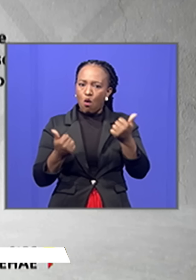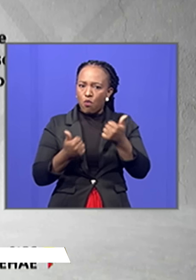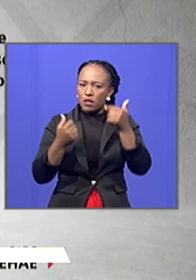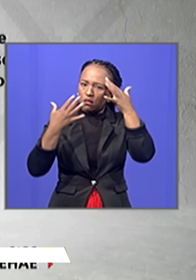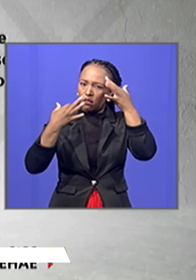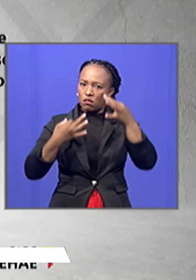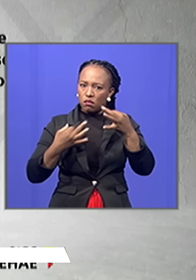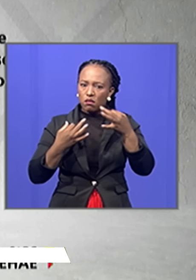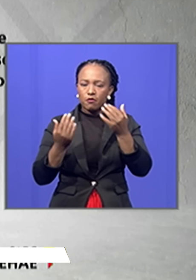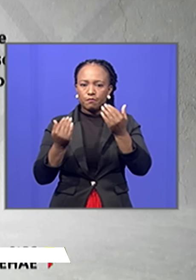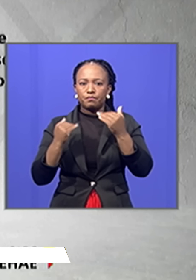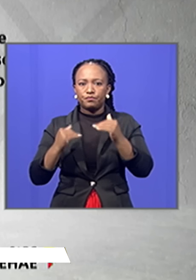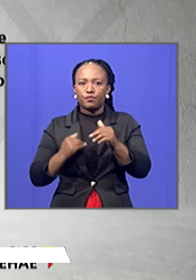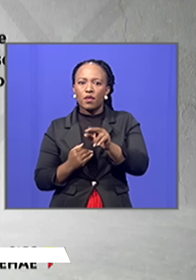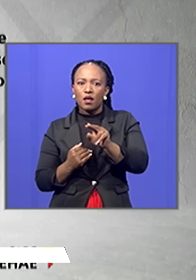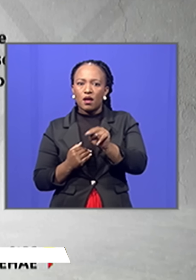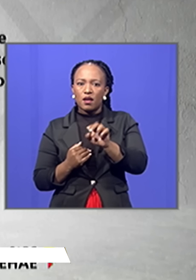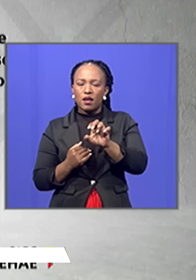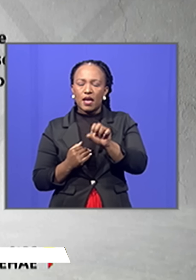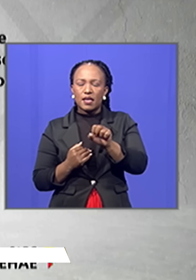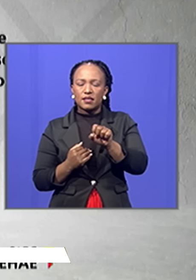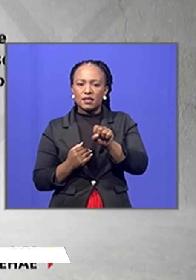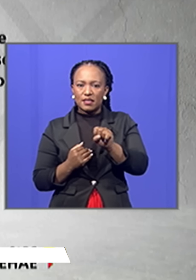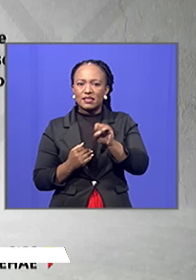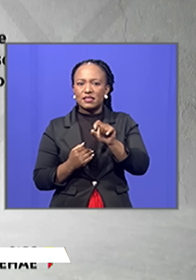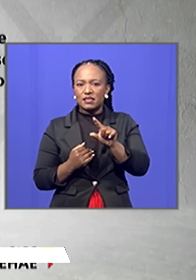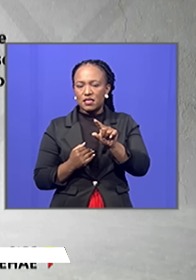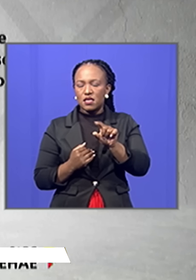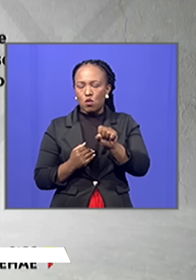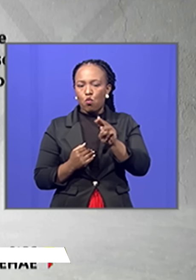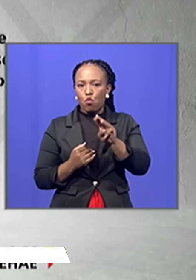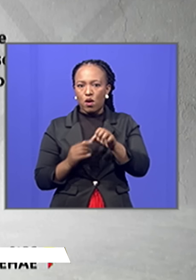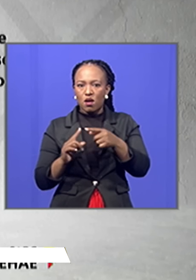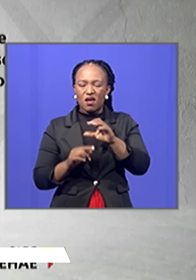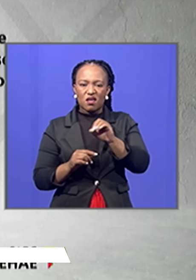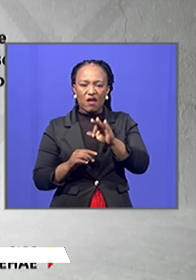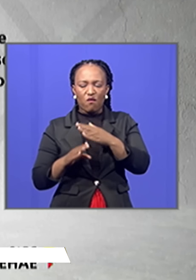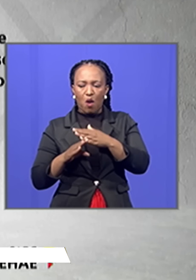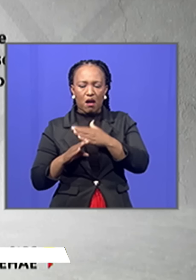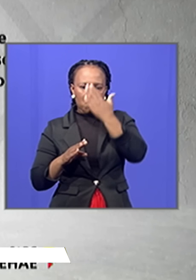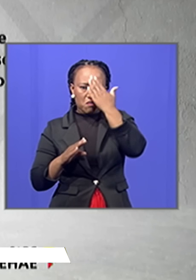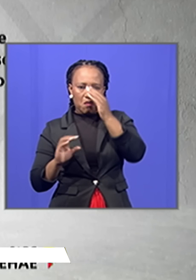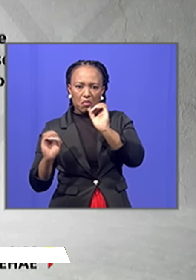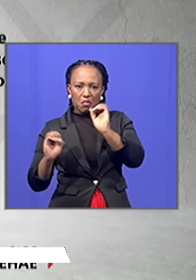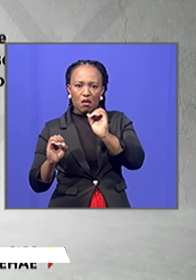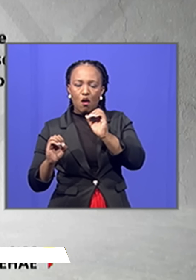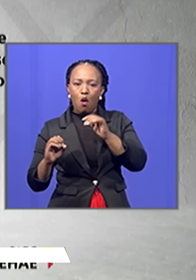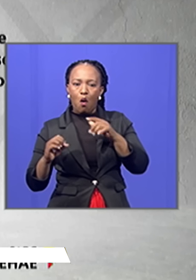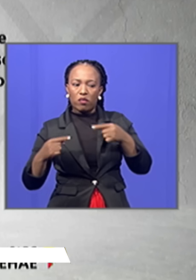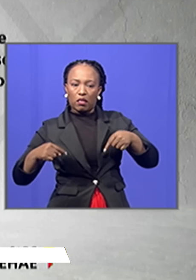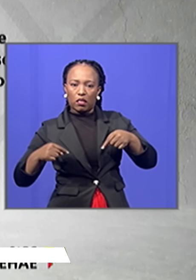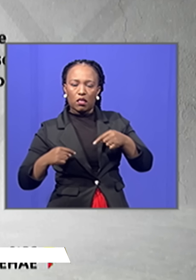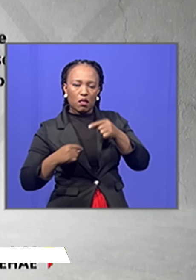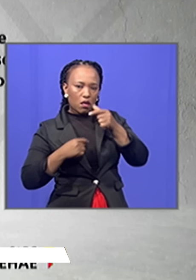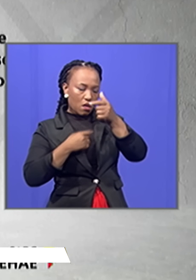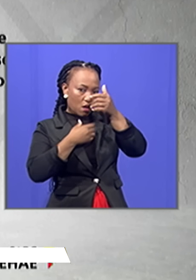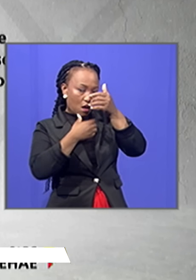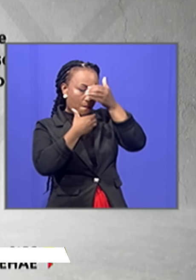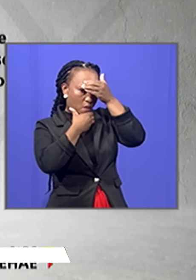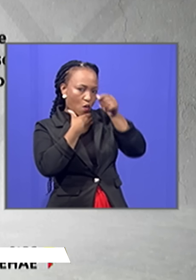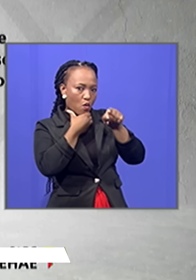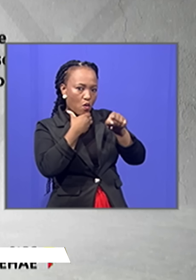sephetho. Nelisiwe Molepo yena o re go tloga go bontšha gabotse gore CAF ga e tsebe mošomo wa yona go ba e tšhaba Morocco gape sebjana se thupile